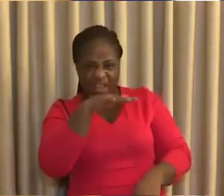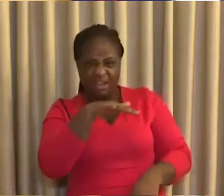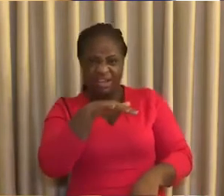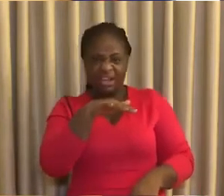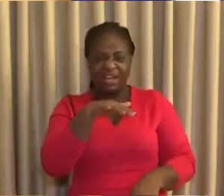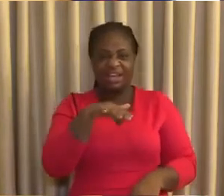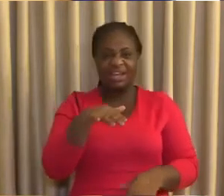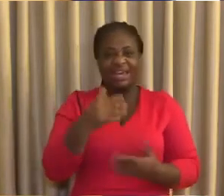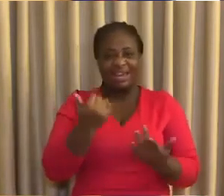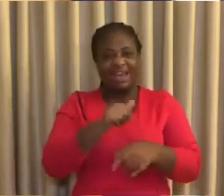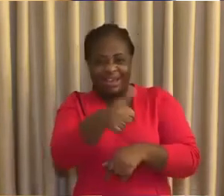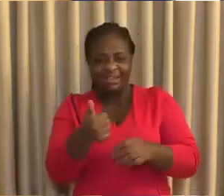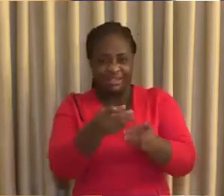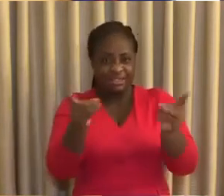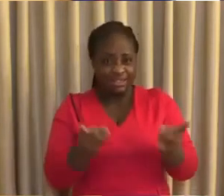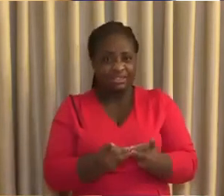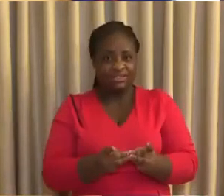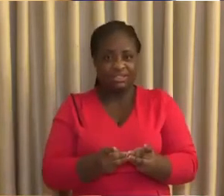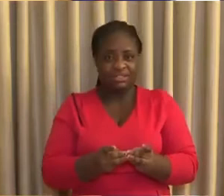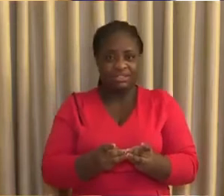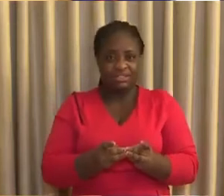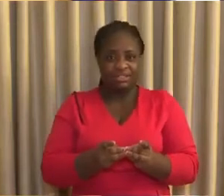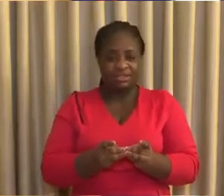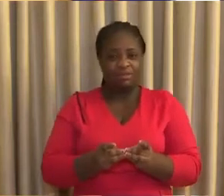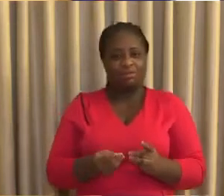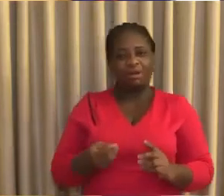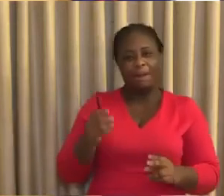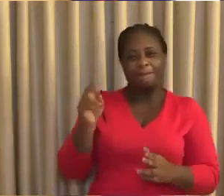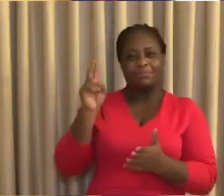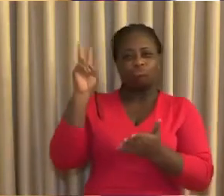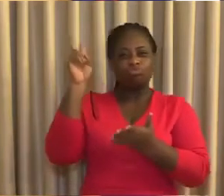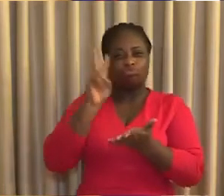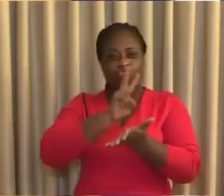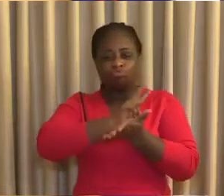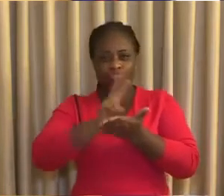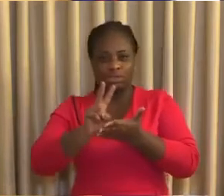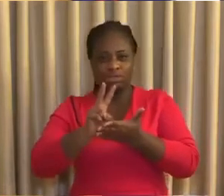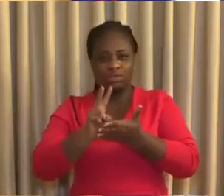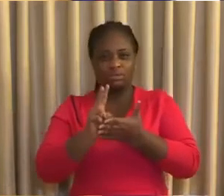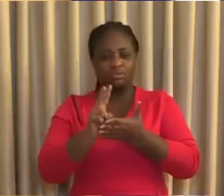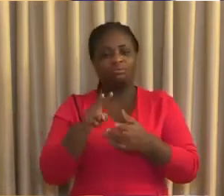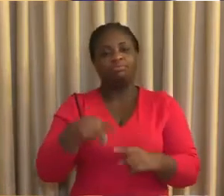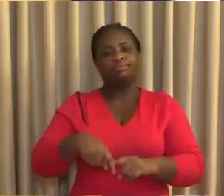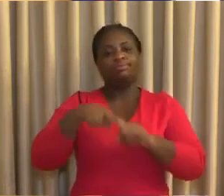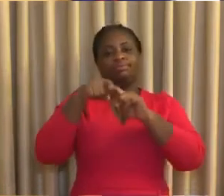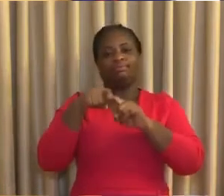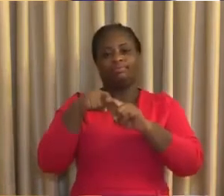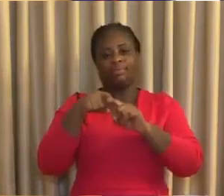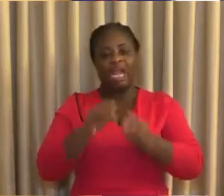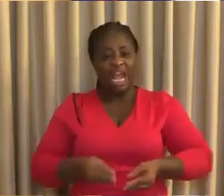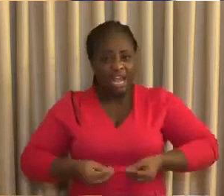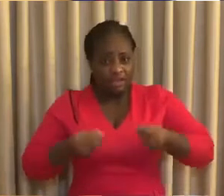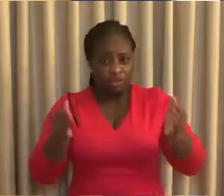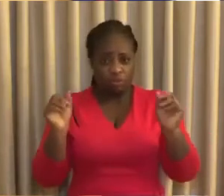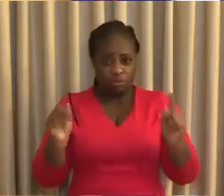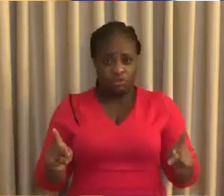for a period of 2 weeks, subject to review. It'll give us the opportunity to try to halt